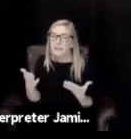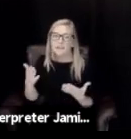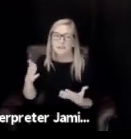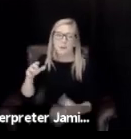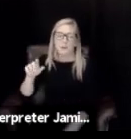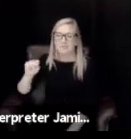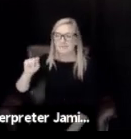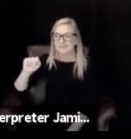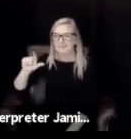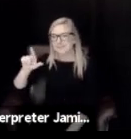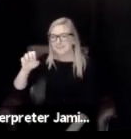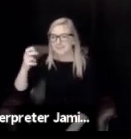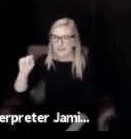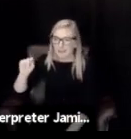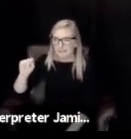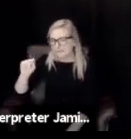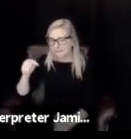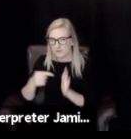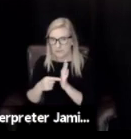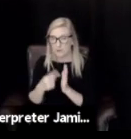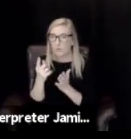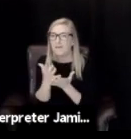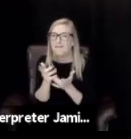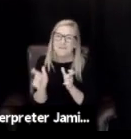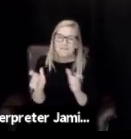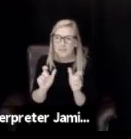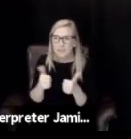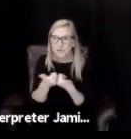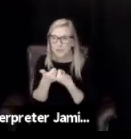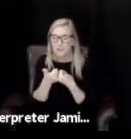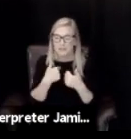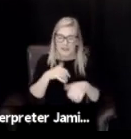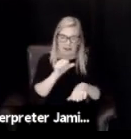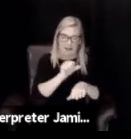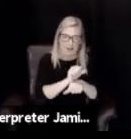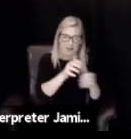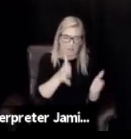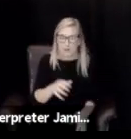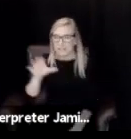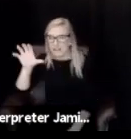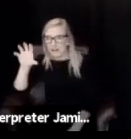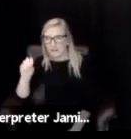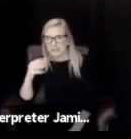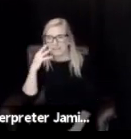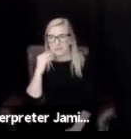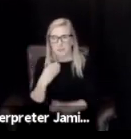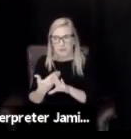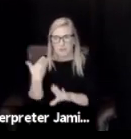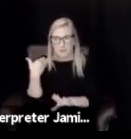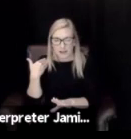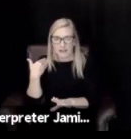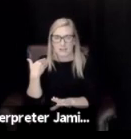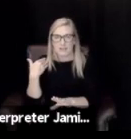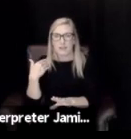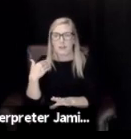the biggest challenges that employers have had in the past, at least when I arrived, was